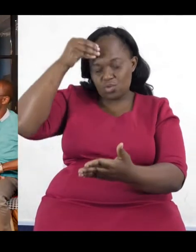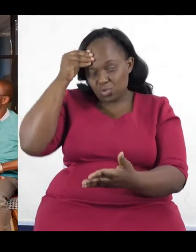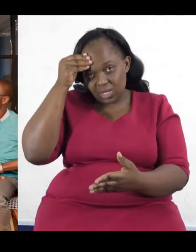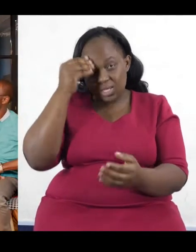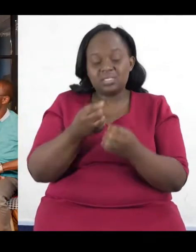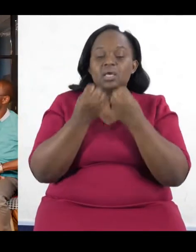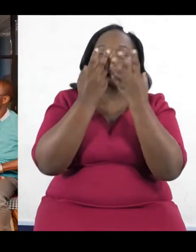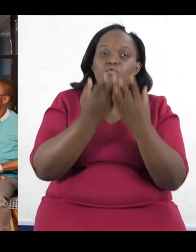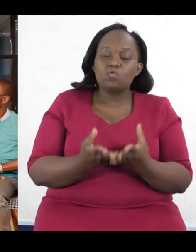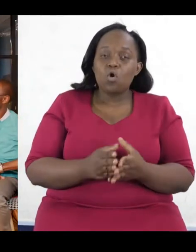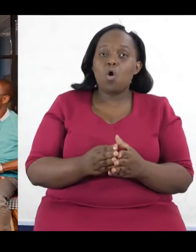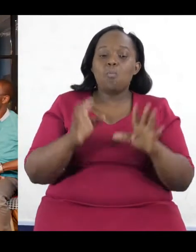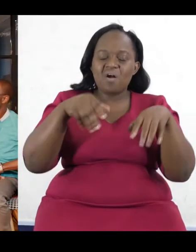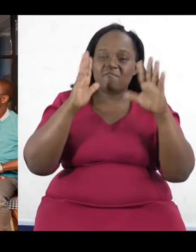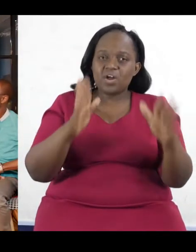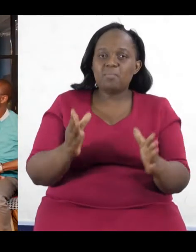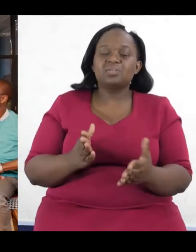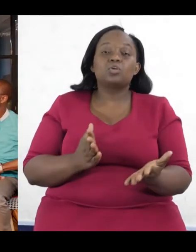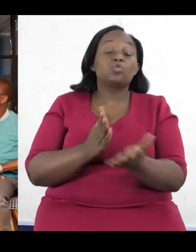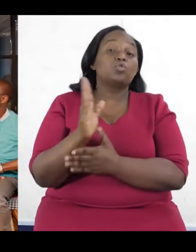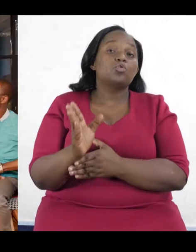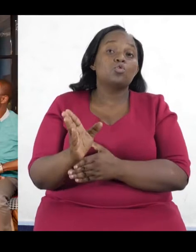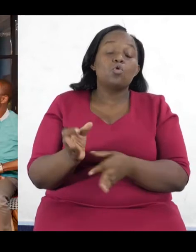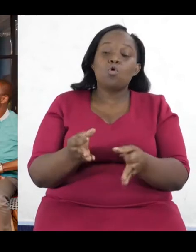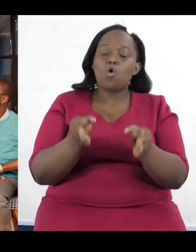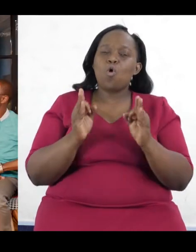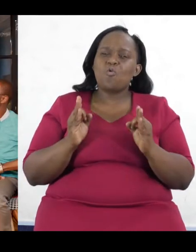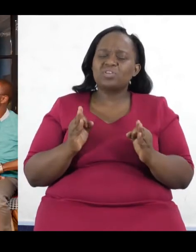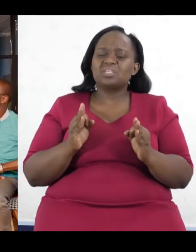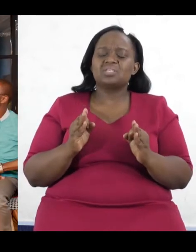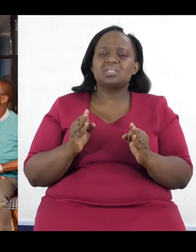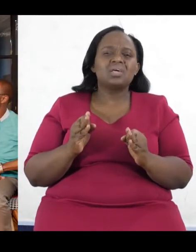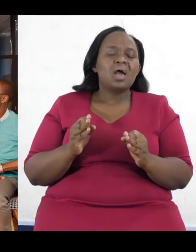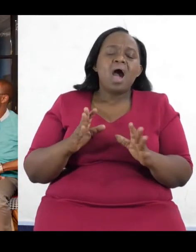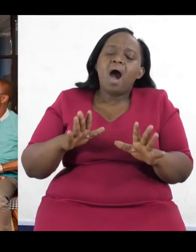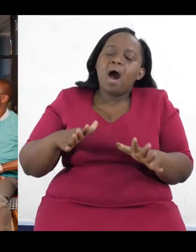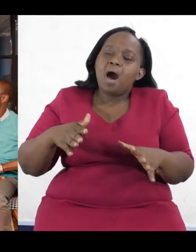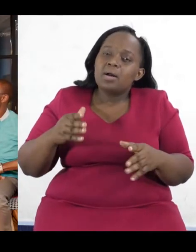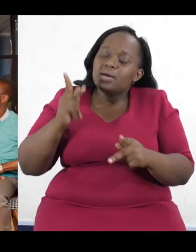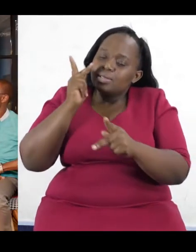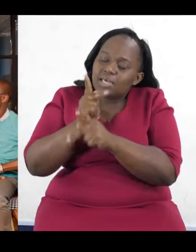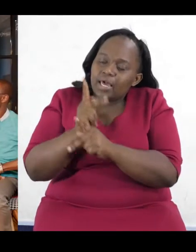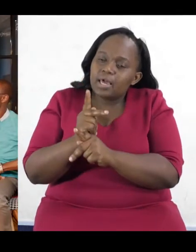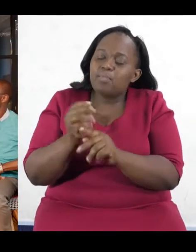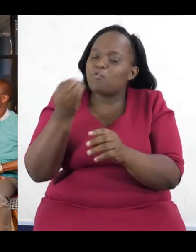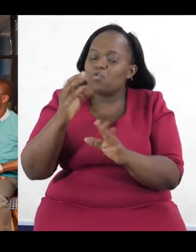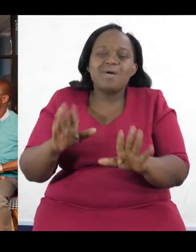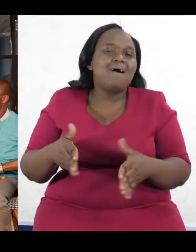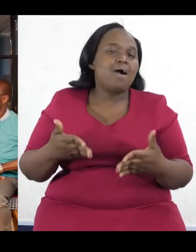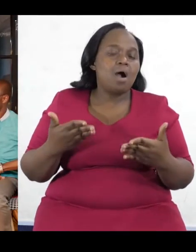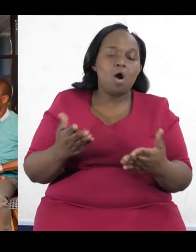farmers through the extension officers how to preserve food so that we can use it in the